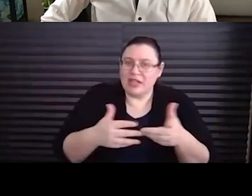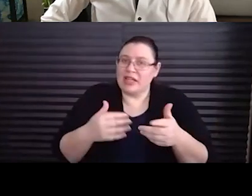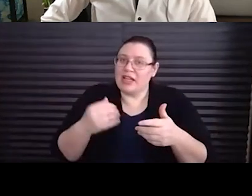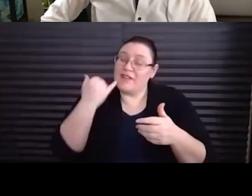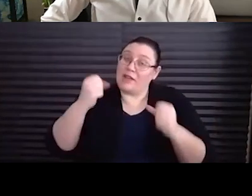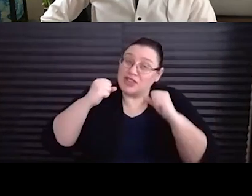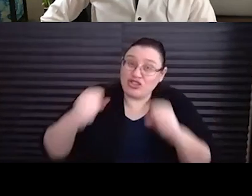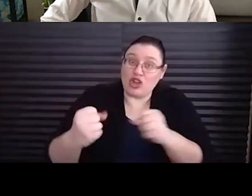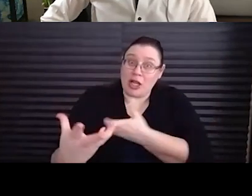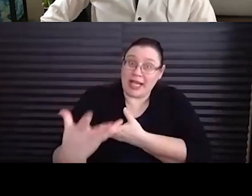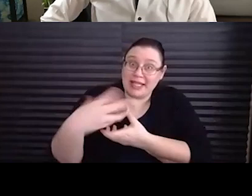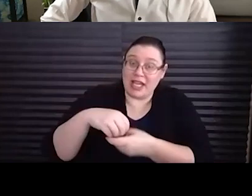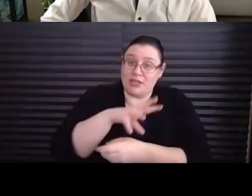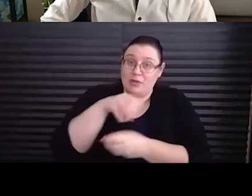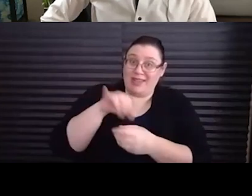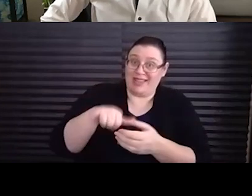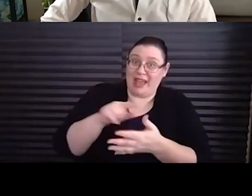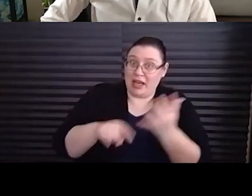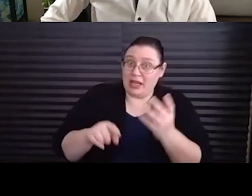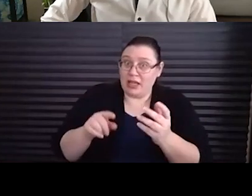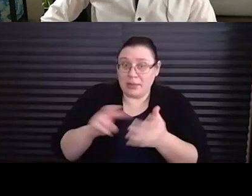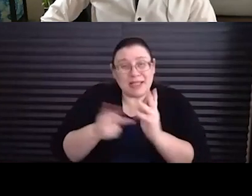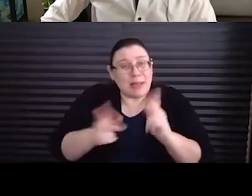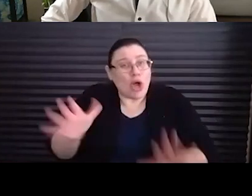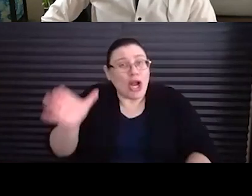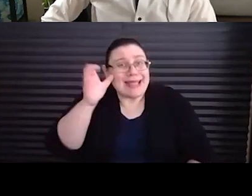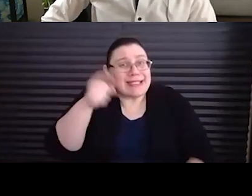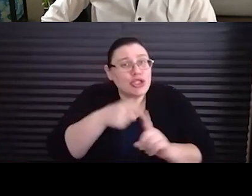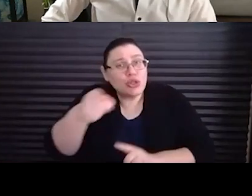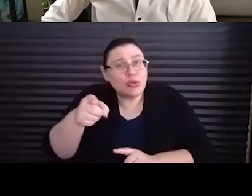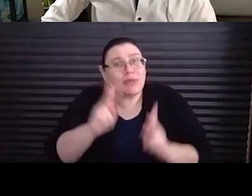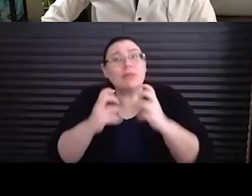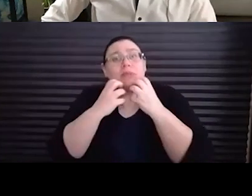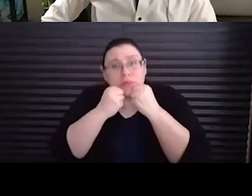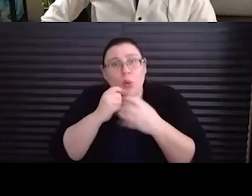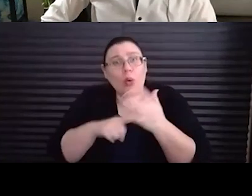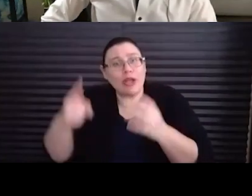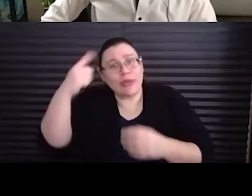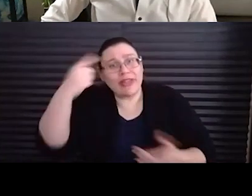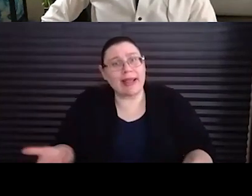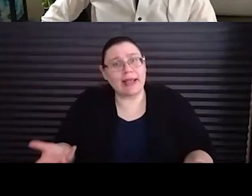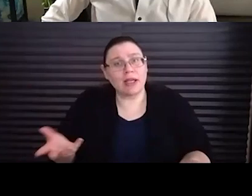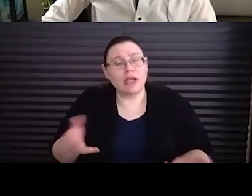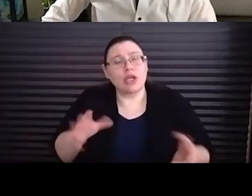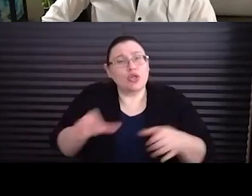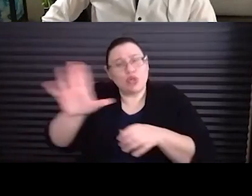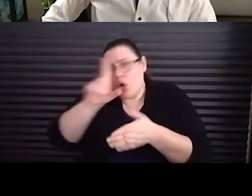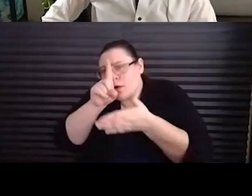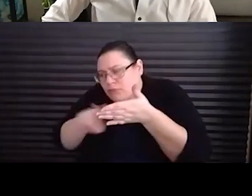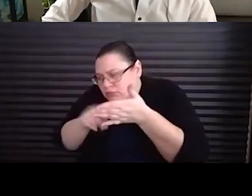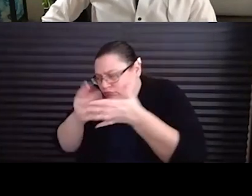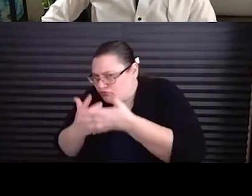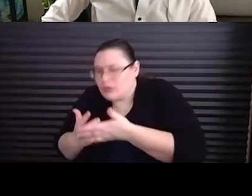level of engagement within that, that means that people are listening to you. That means that people care about what you think. So, do your due diligence as well as just